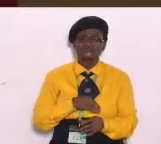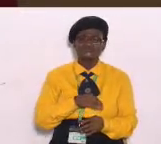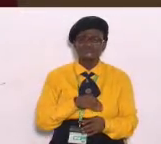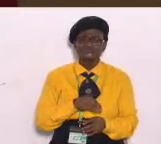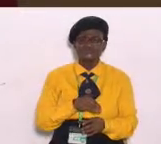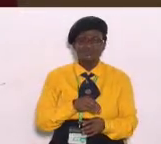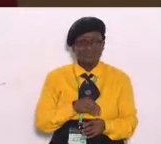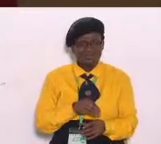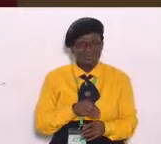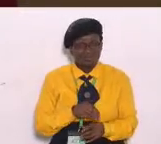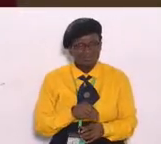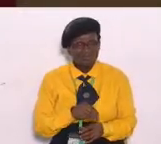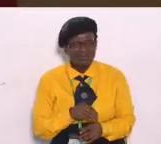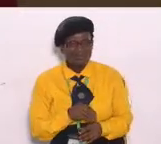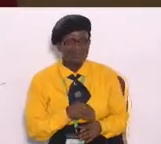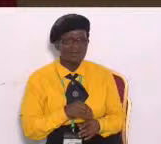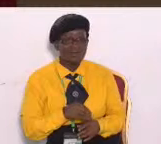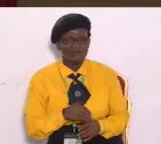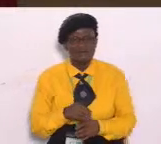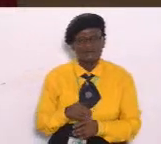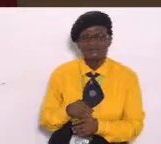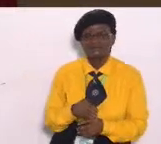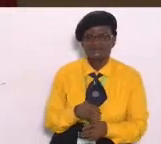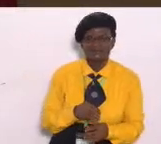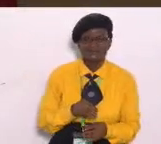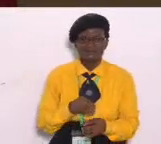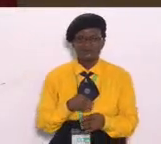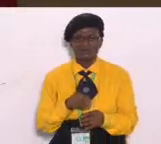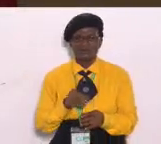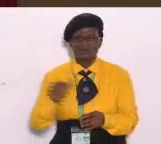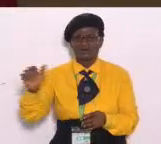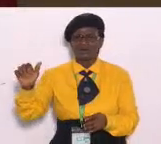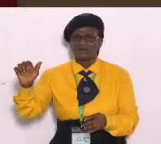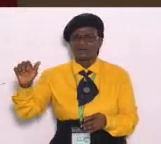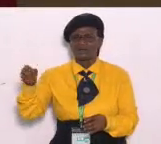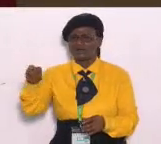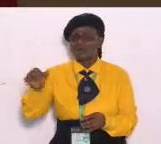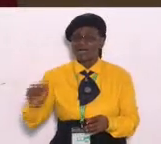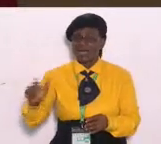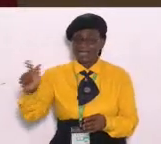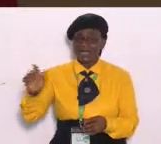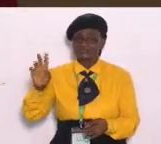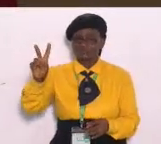He says, so Haggai chapter 2, verse 8, Haggai 2, verse 8,